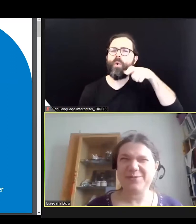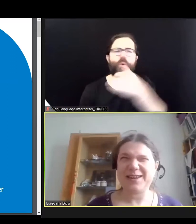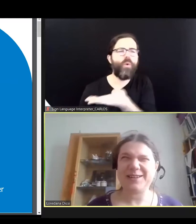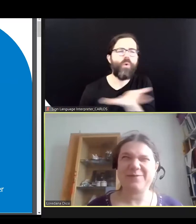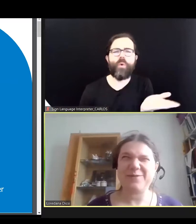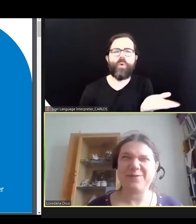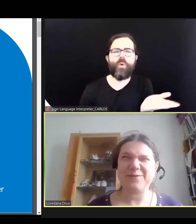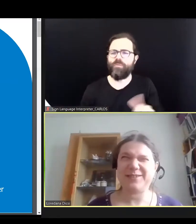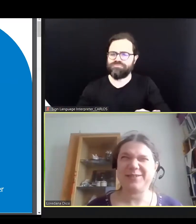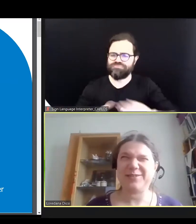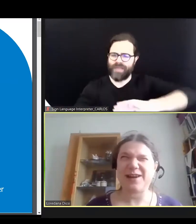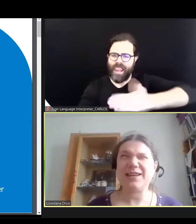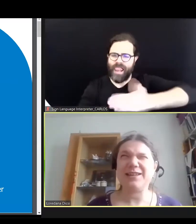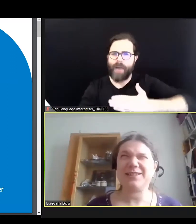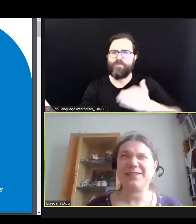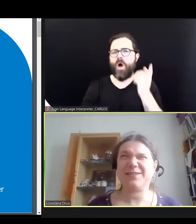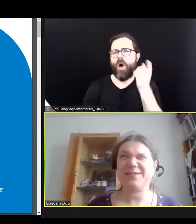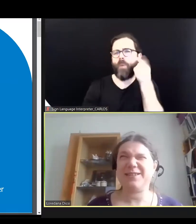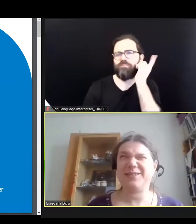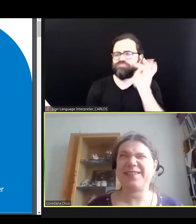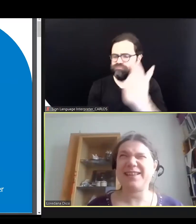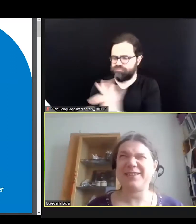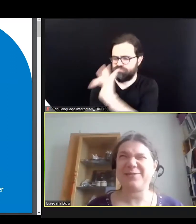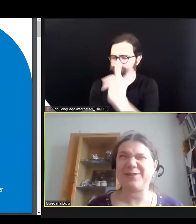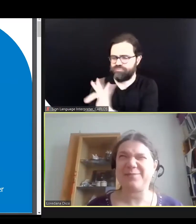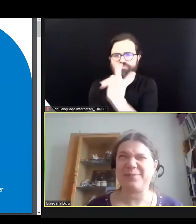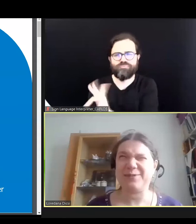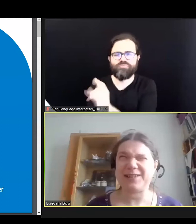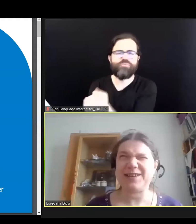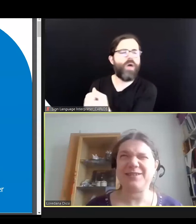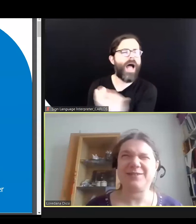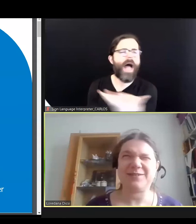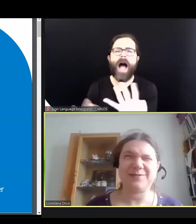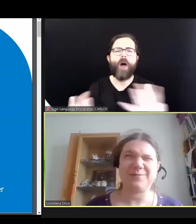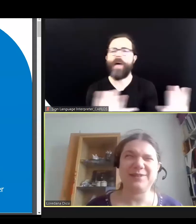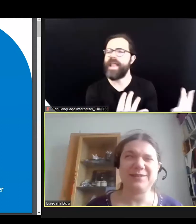You can, if you want, write in the chat or